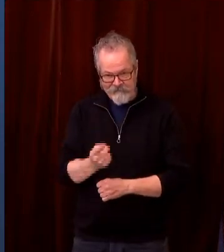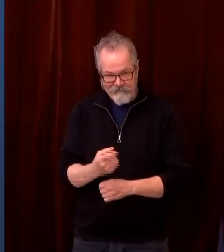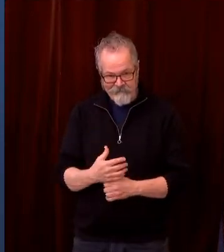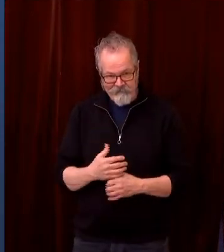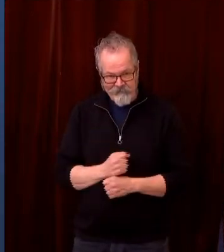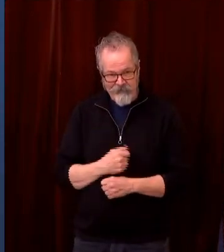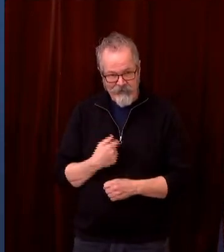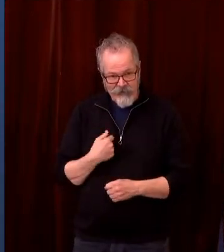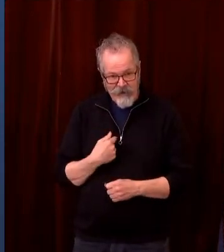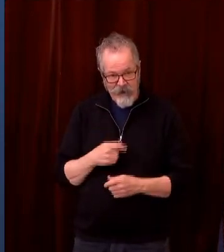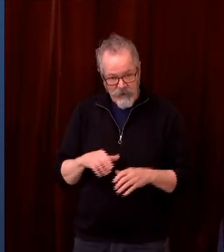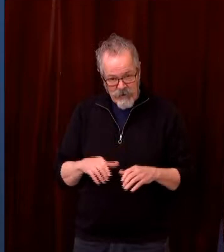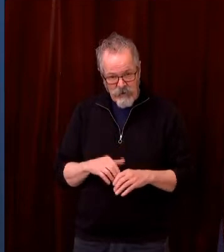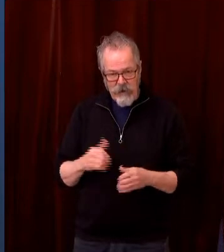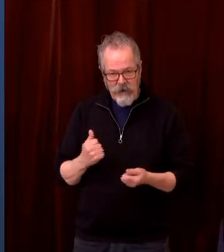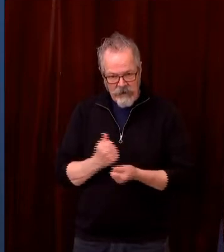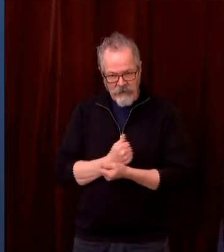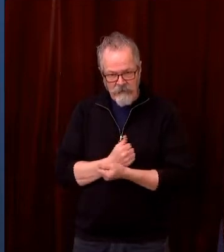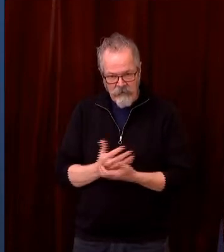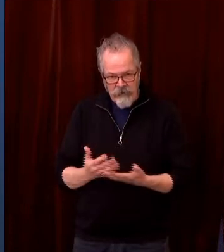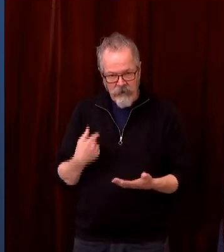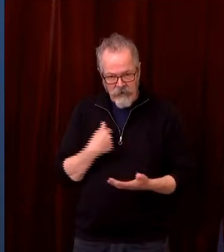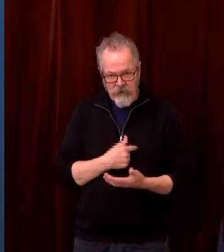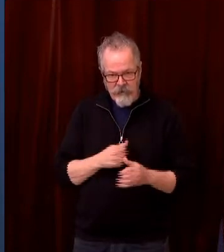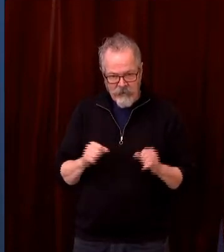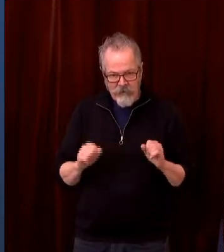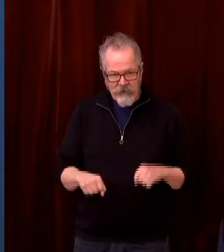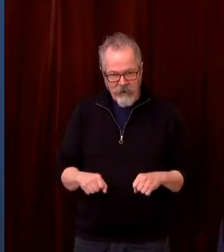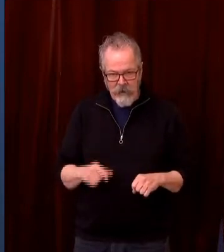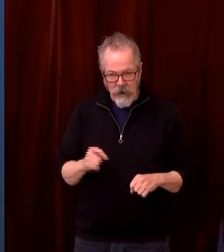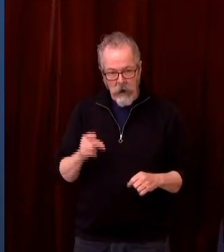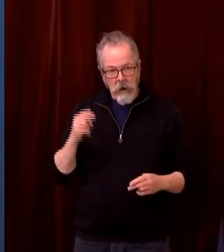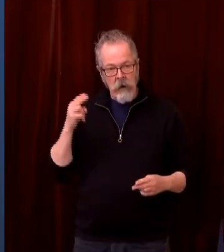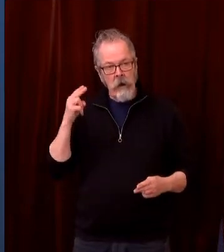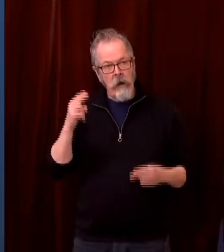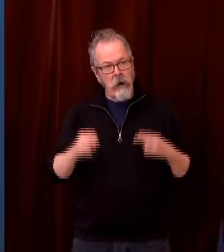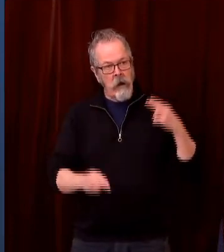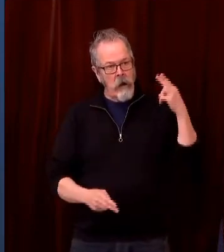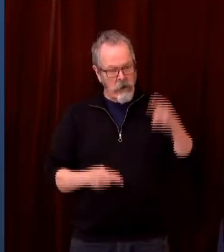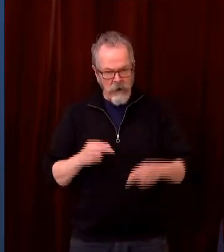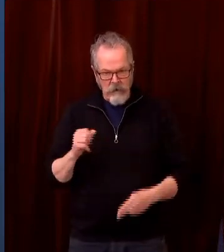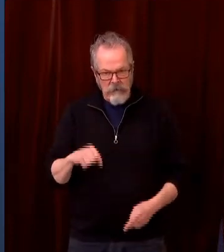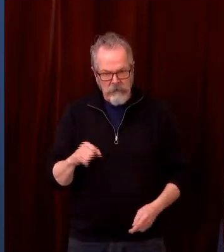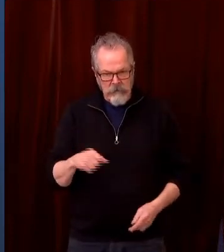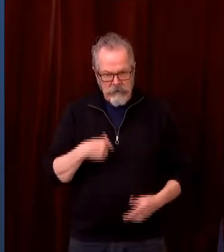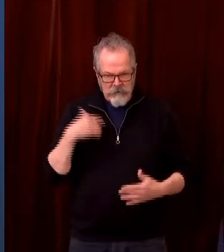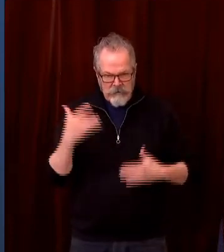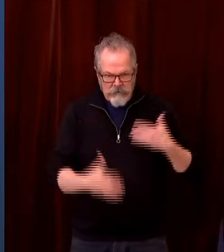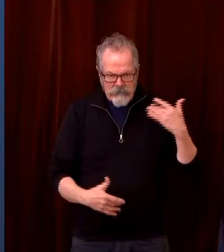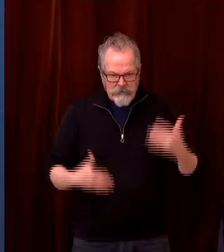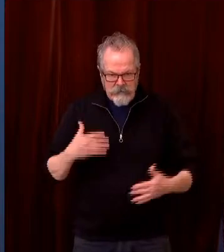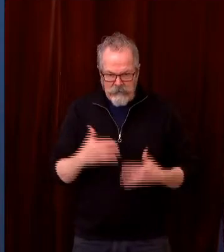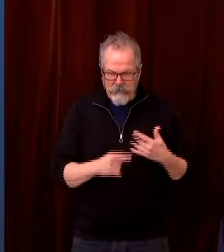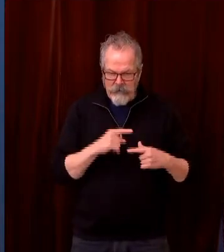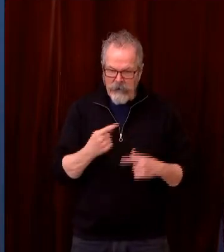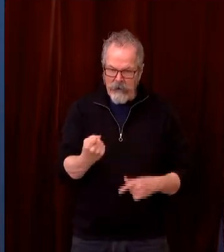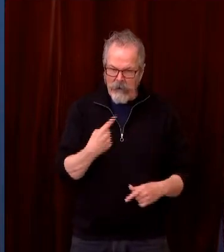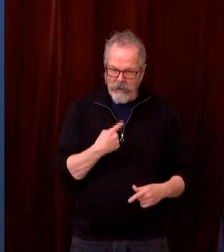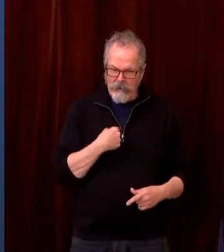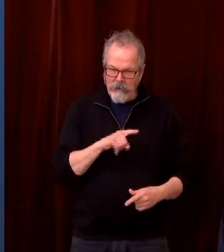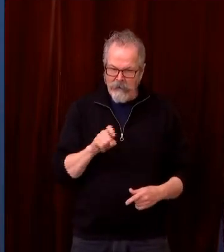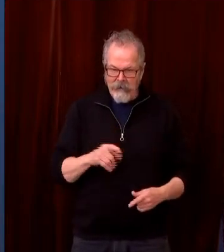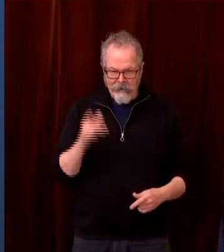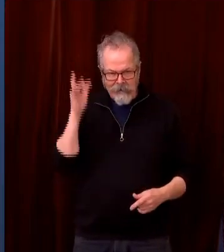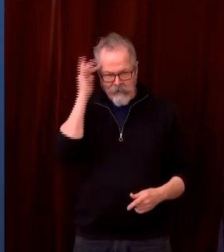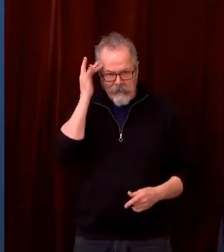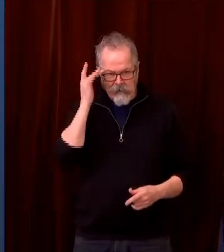as quickly as humanly possible. And we are doing that. We have doubled the number of people we can vaccinate a day. In the